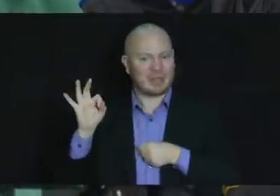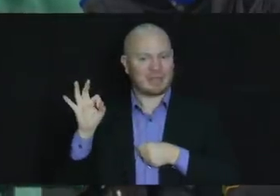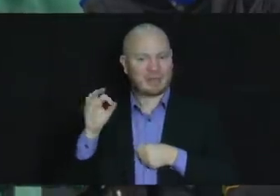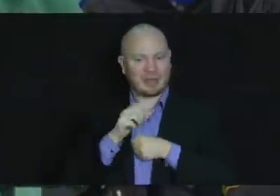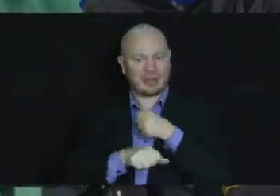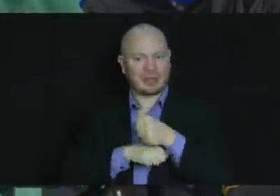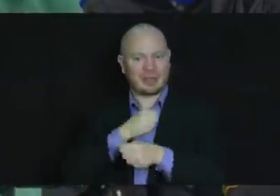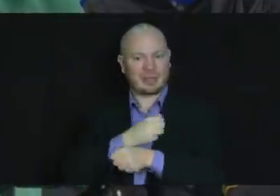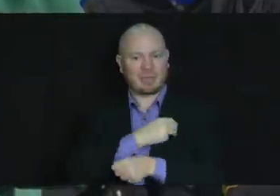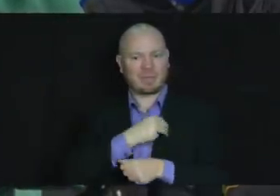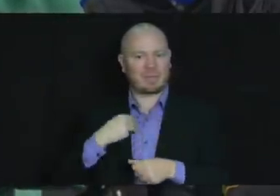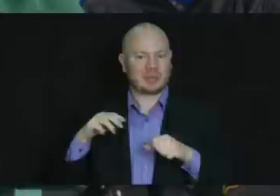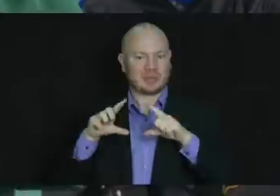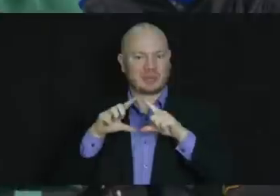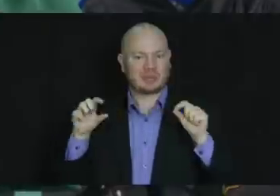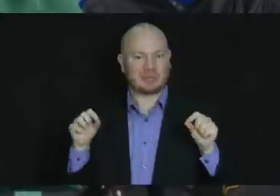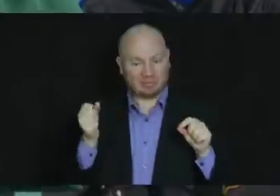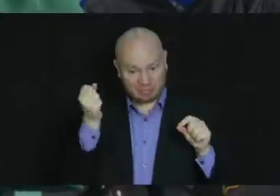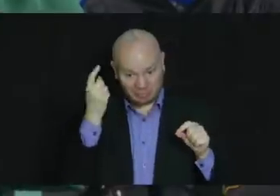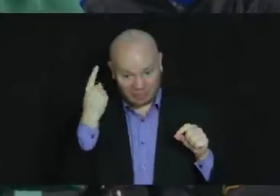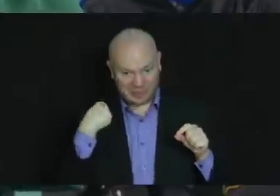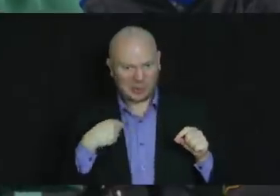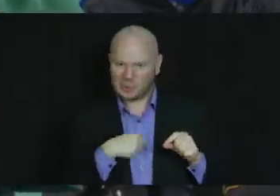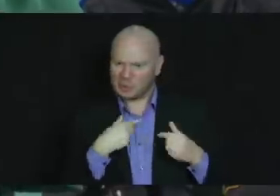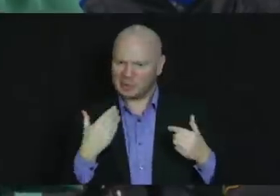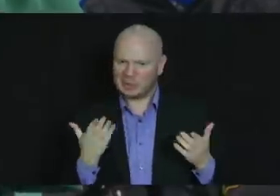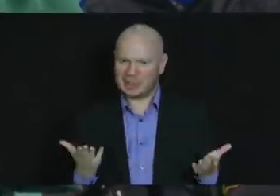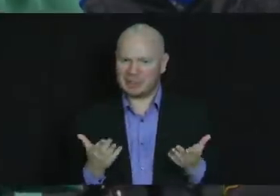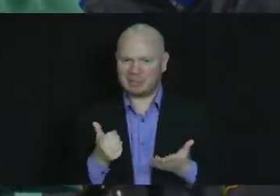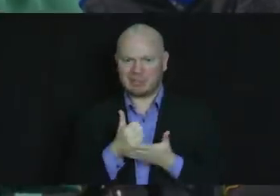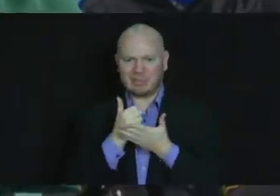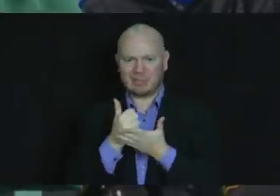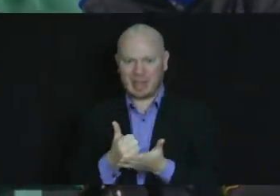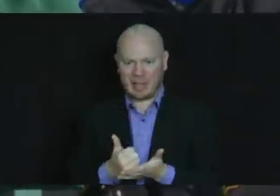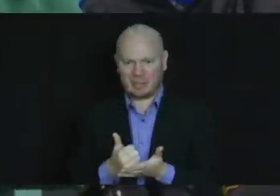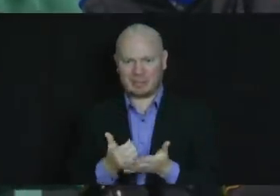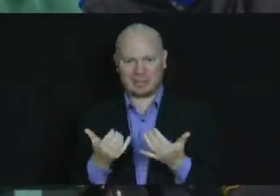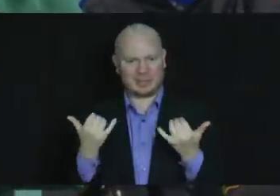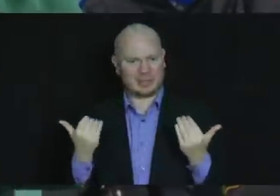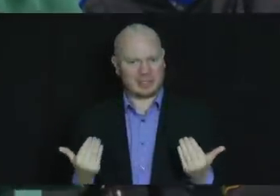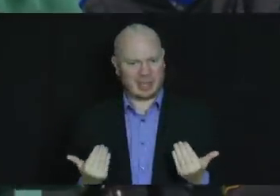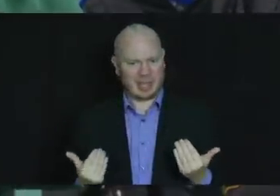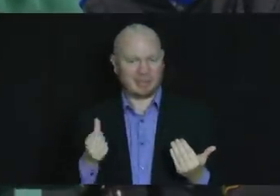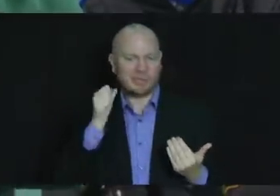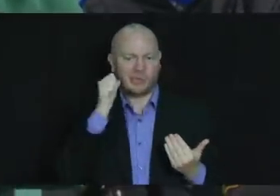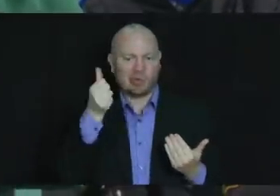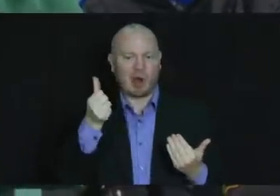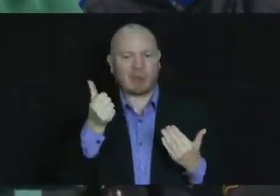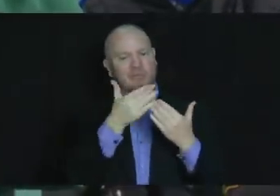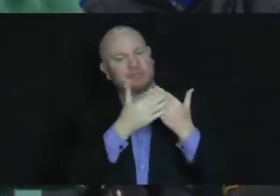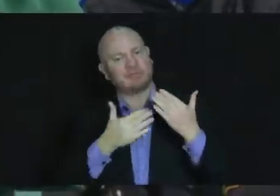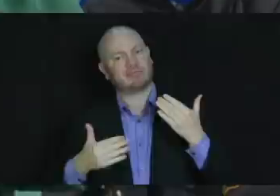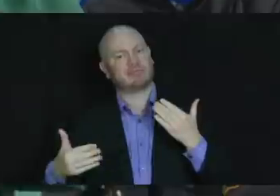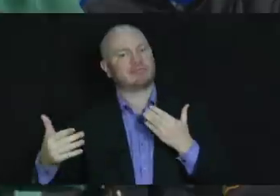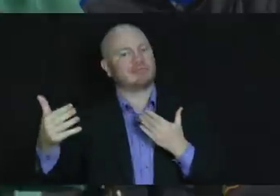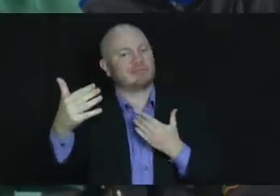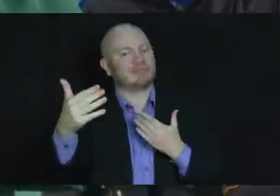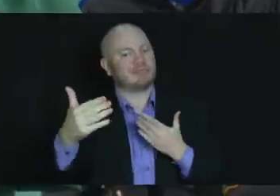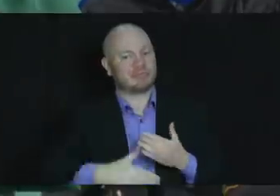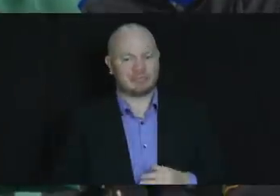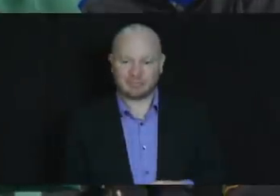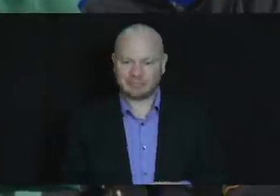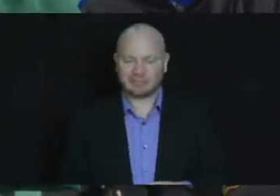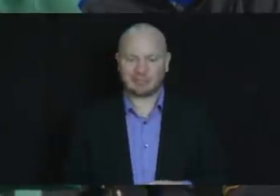now, we're here to help today, tomorrow, and for the years to come. I hope you'll stay involved